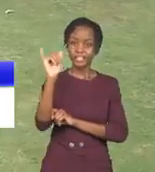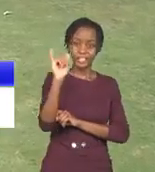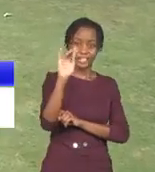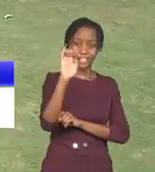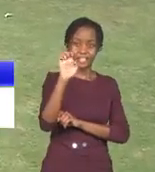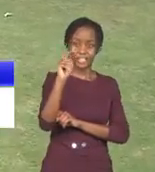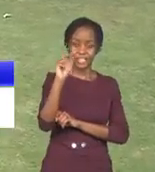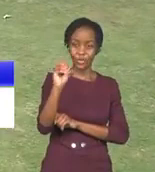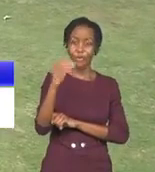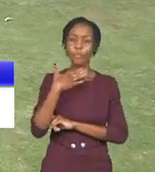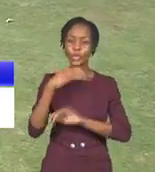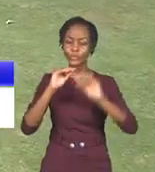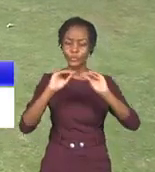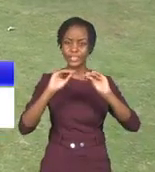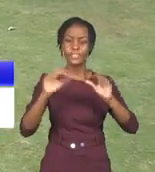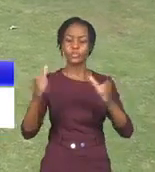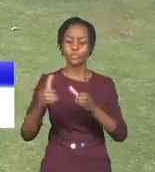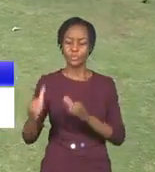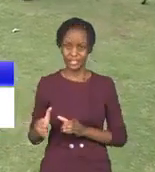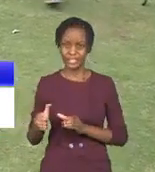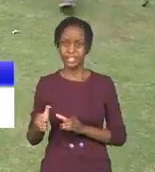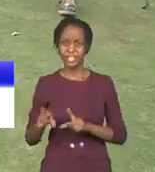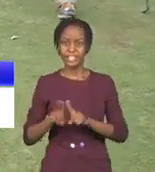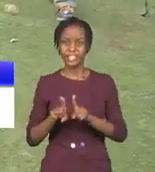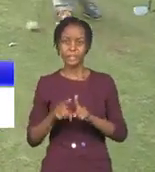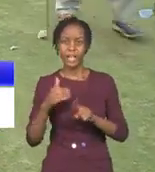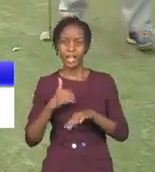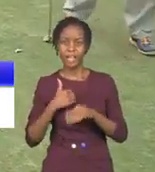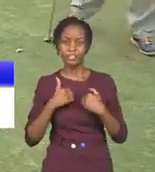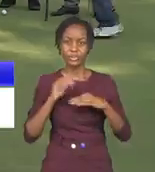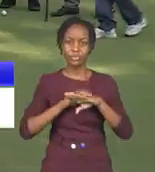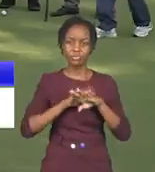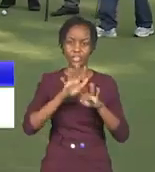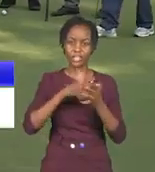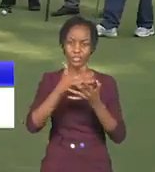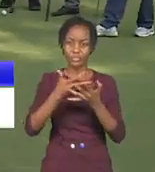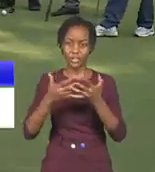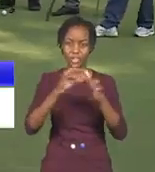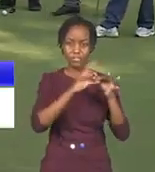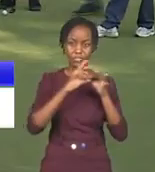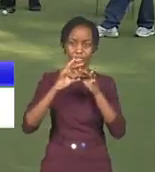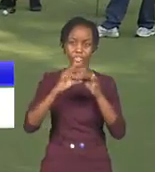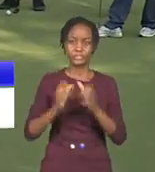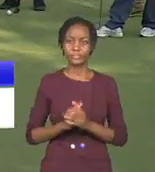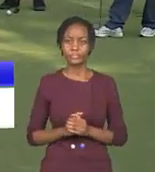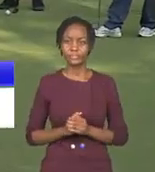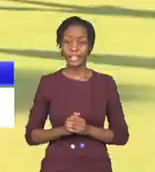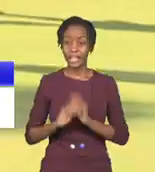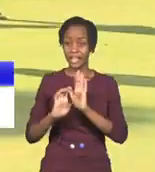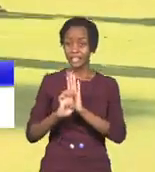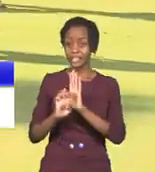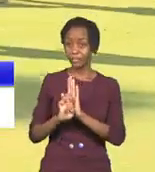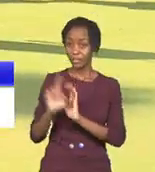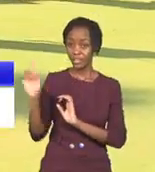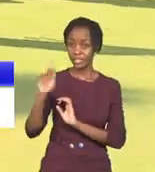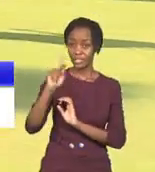golf closer to the community and, in addition, offer networking platforms for its participants. Kamau Nyabwengi, the CEO of